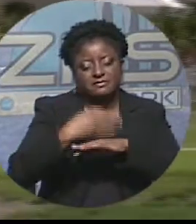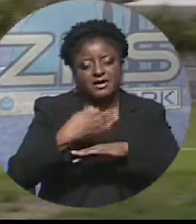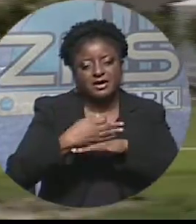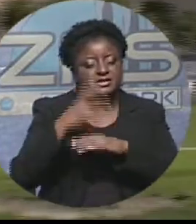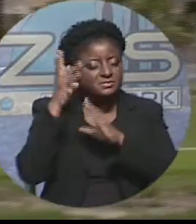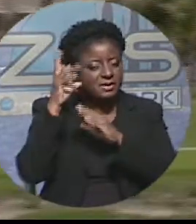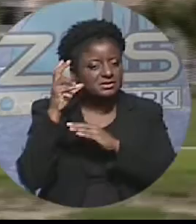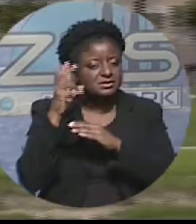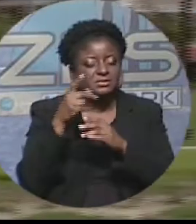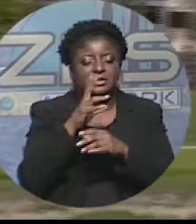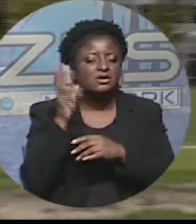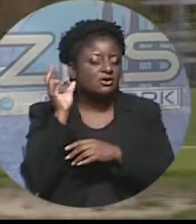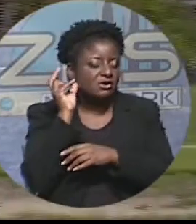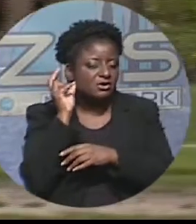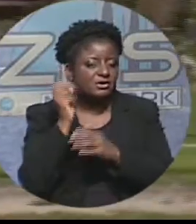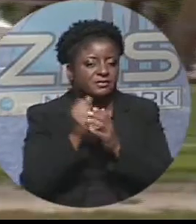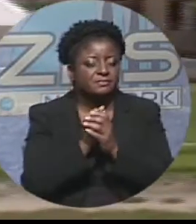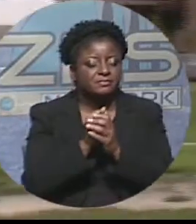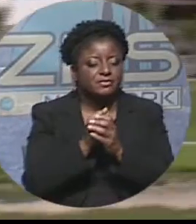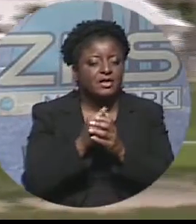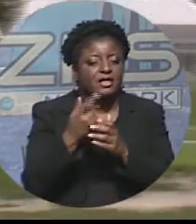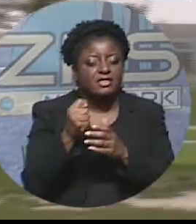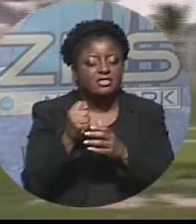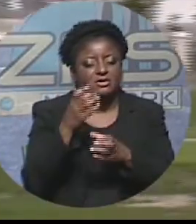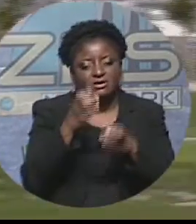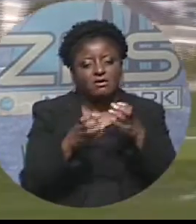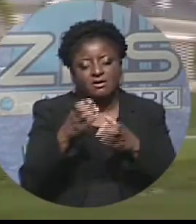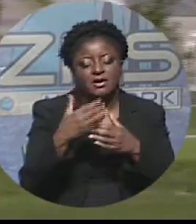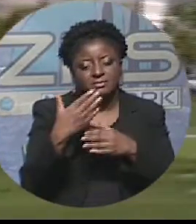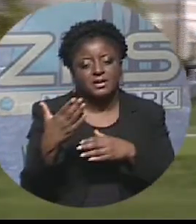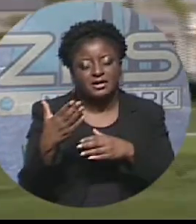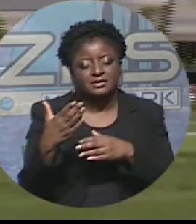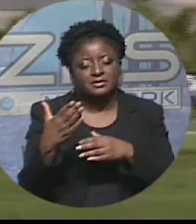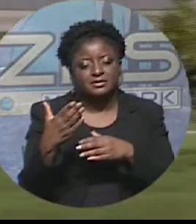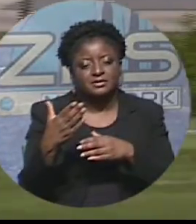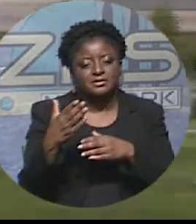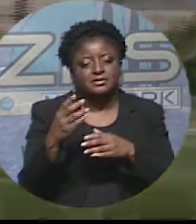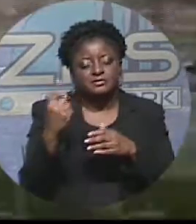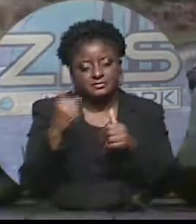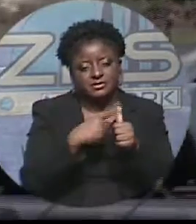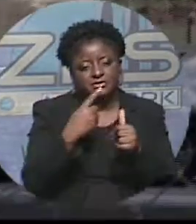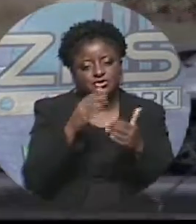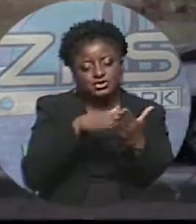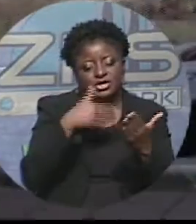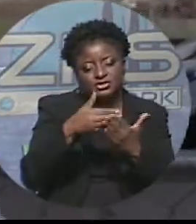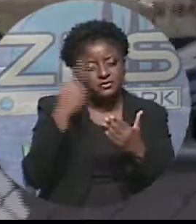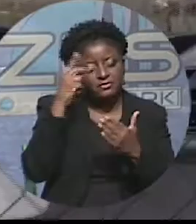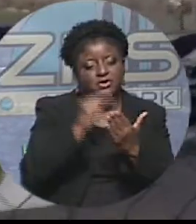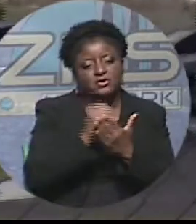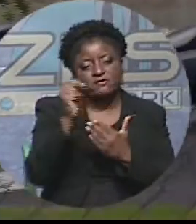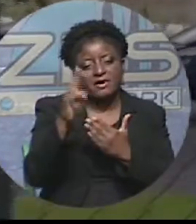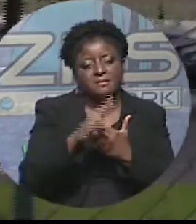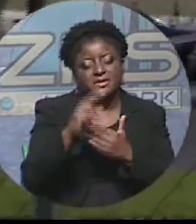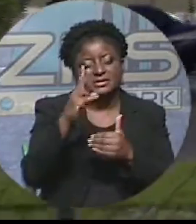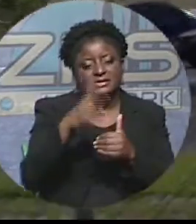heard. The hearing to consider Bahamar's full liquidation was originally scheduled for November 2nd, 2015.